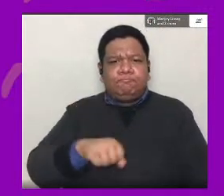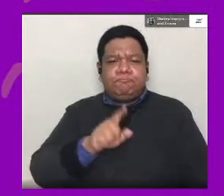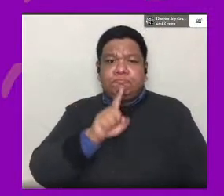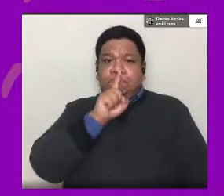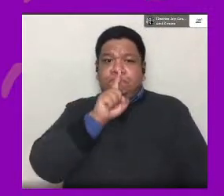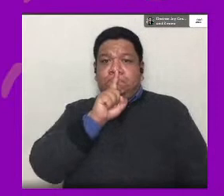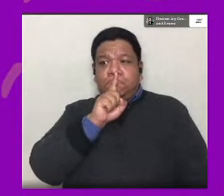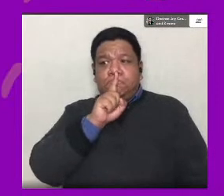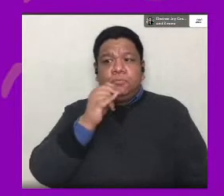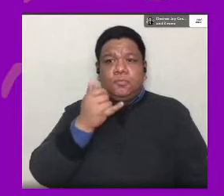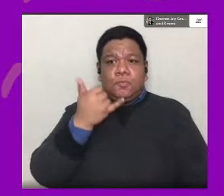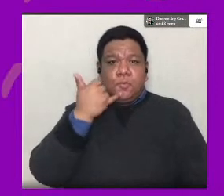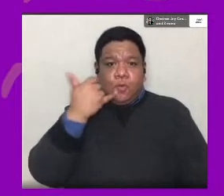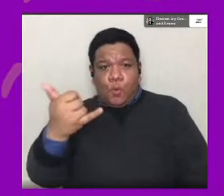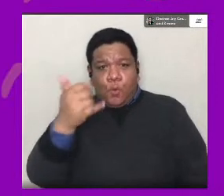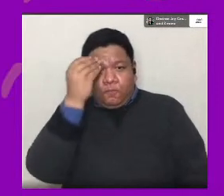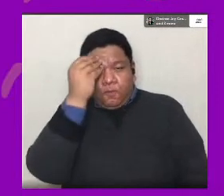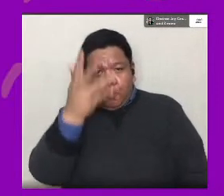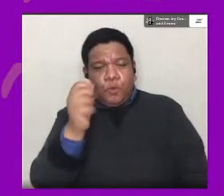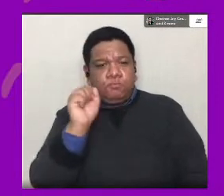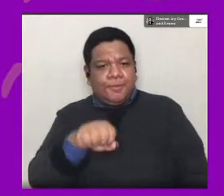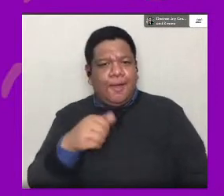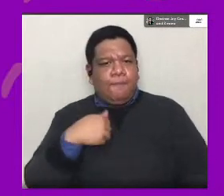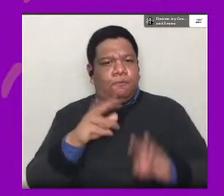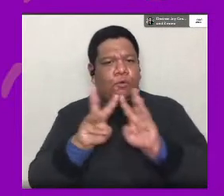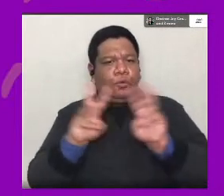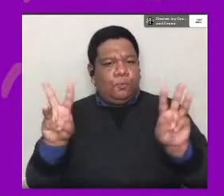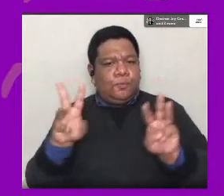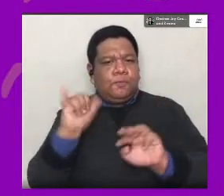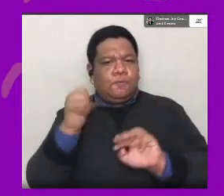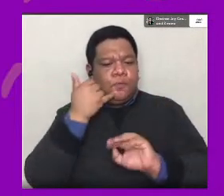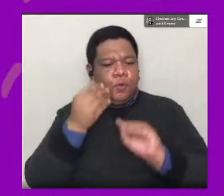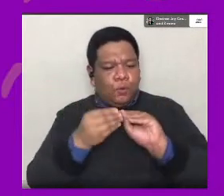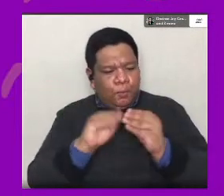a website and telephone number and an email.